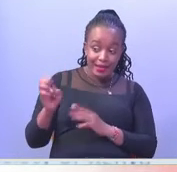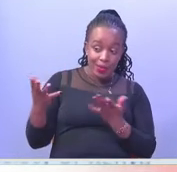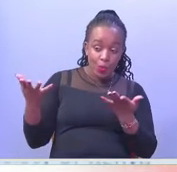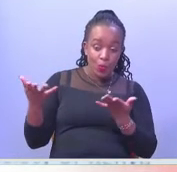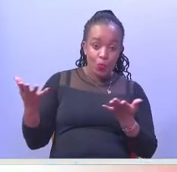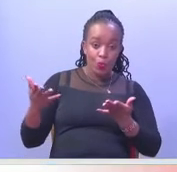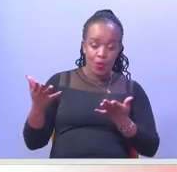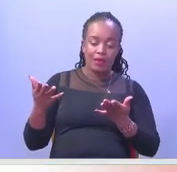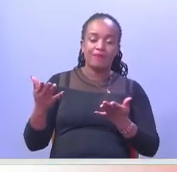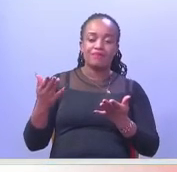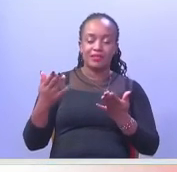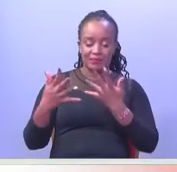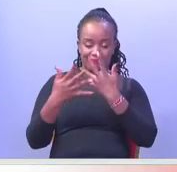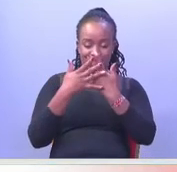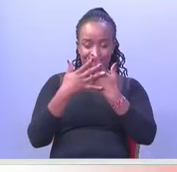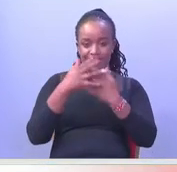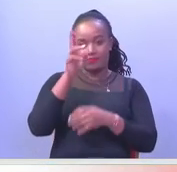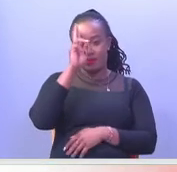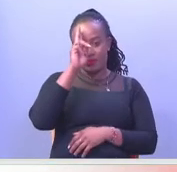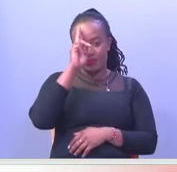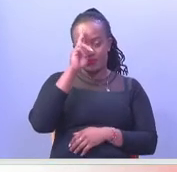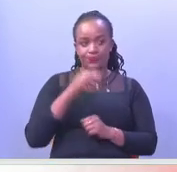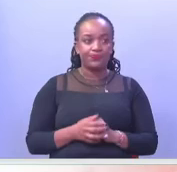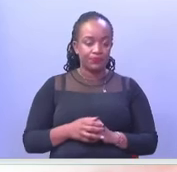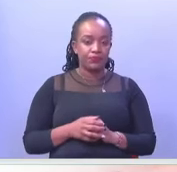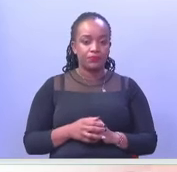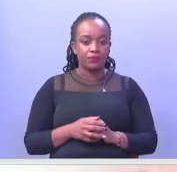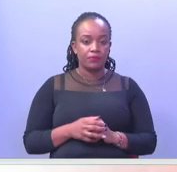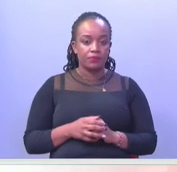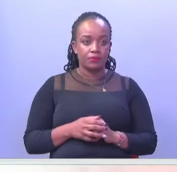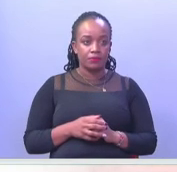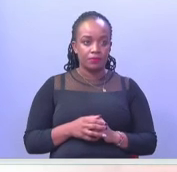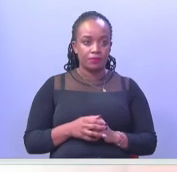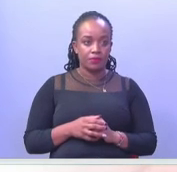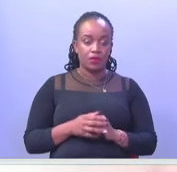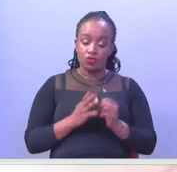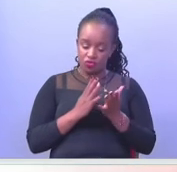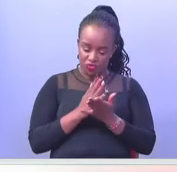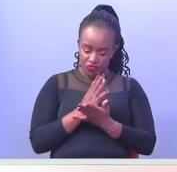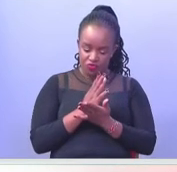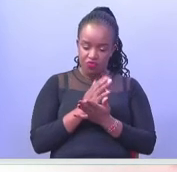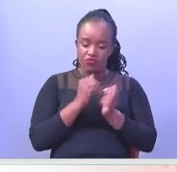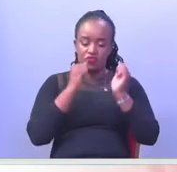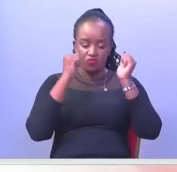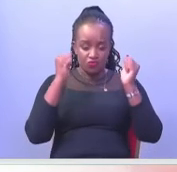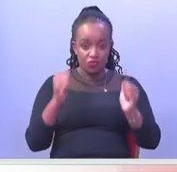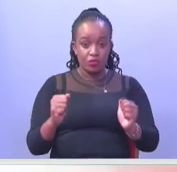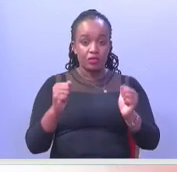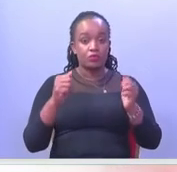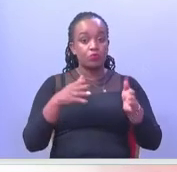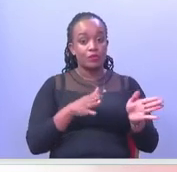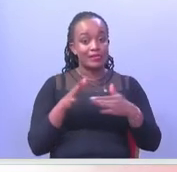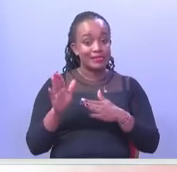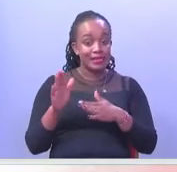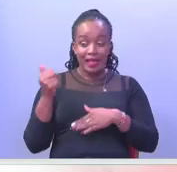its agents. We abhor in the strongest of terms any action by